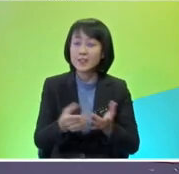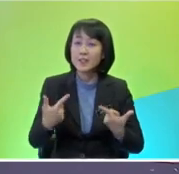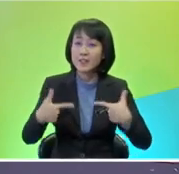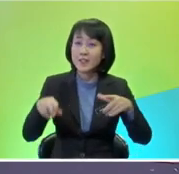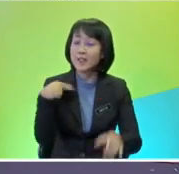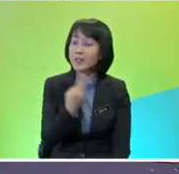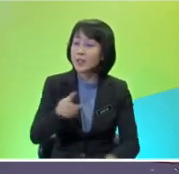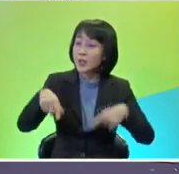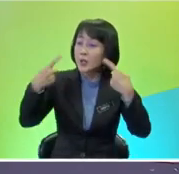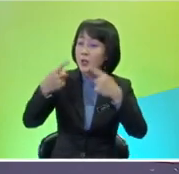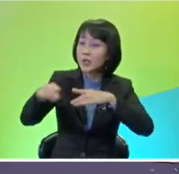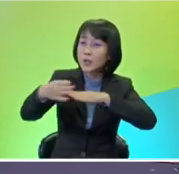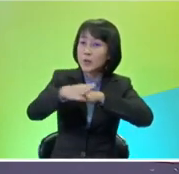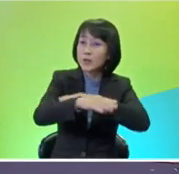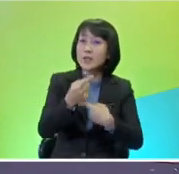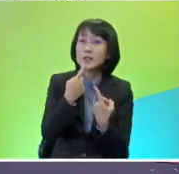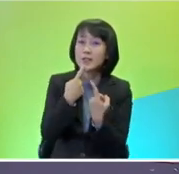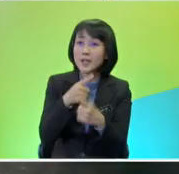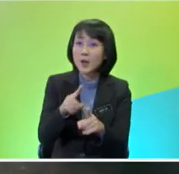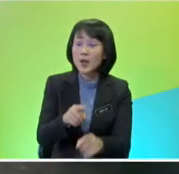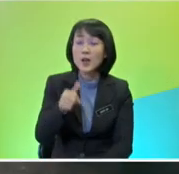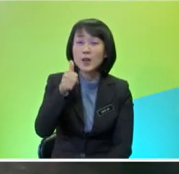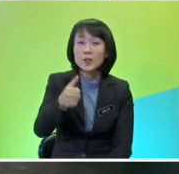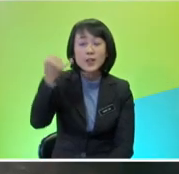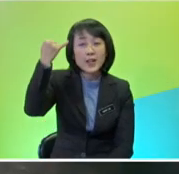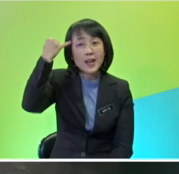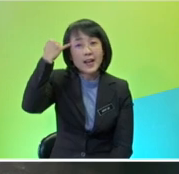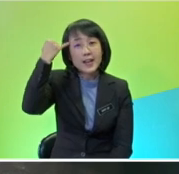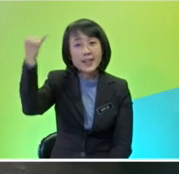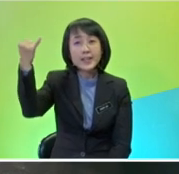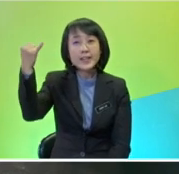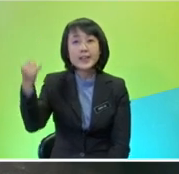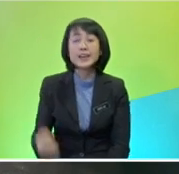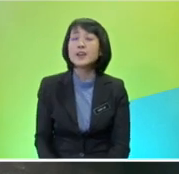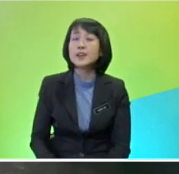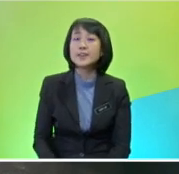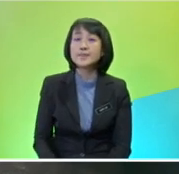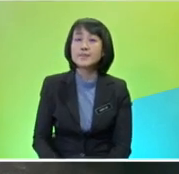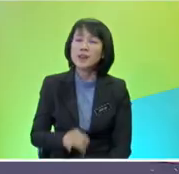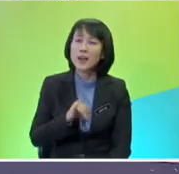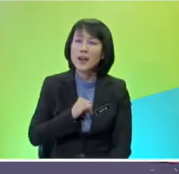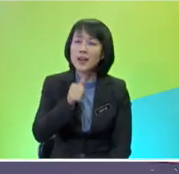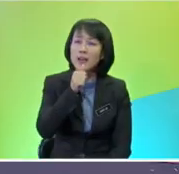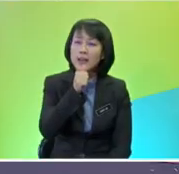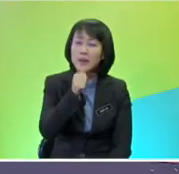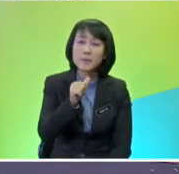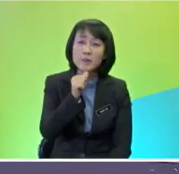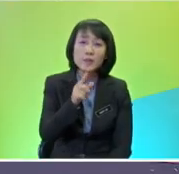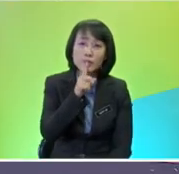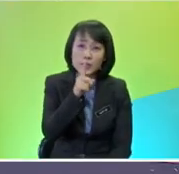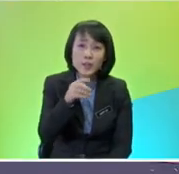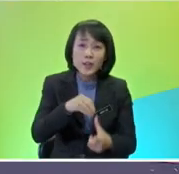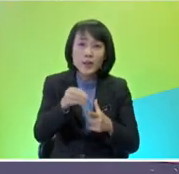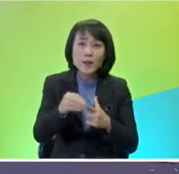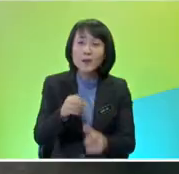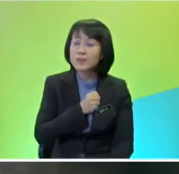not sure, or sorry, I don't want to. All right? And Chris, if they want to learn more, they can access in the Dilemma